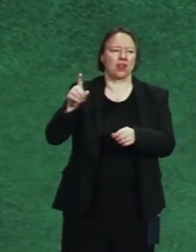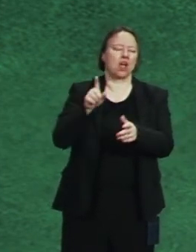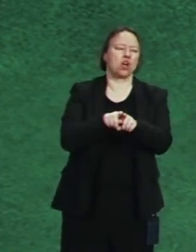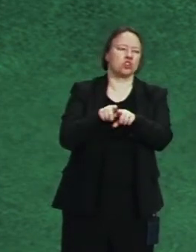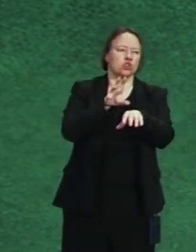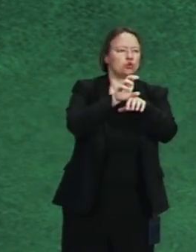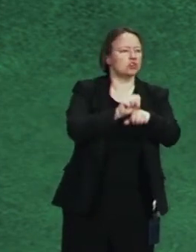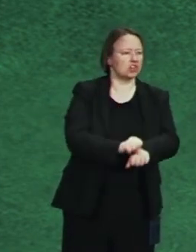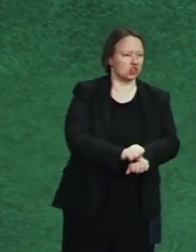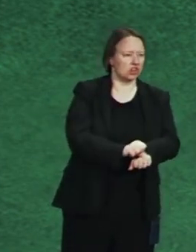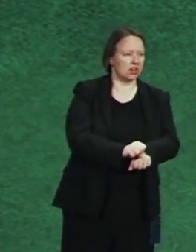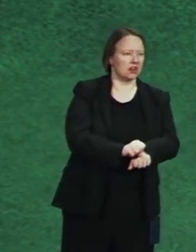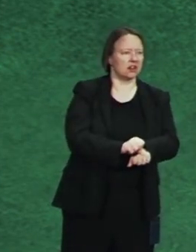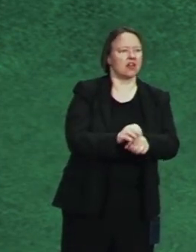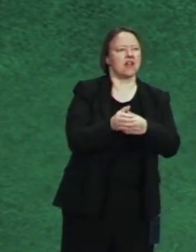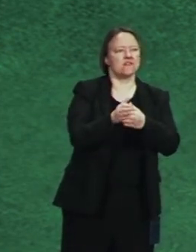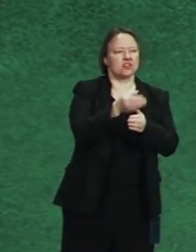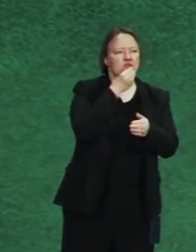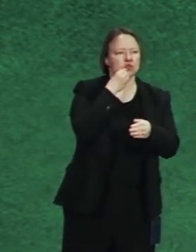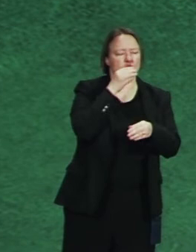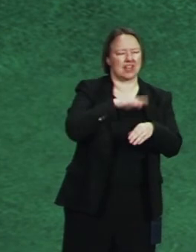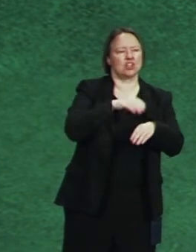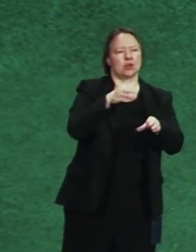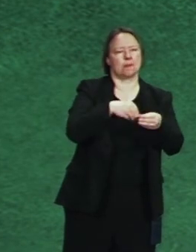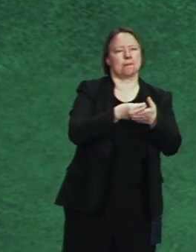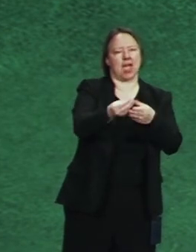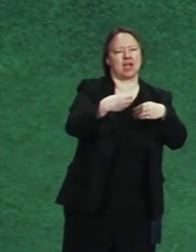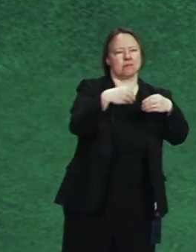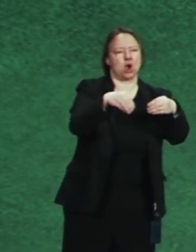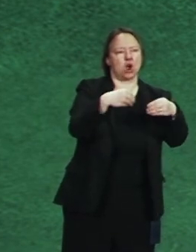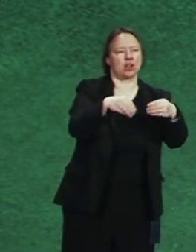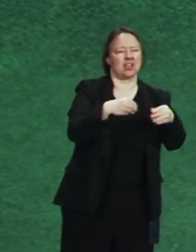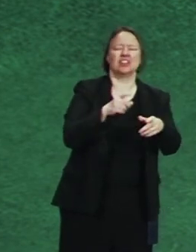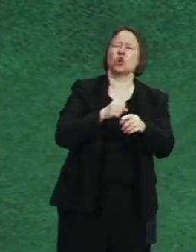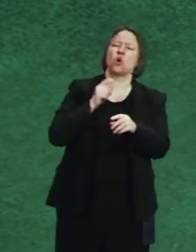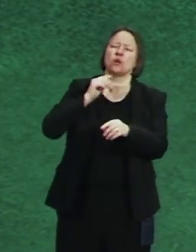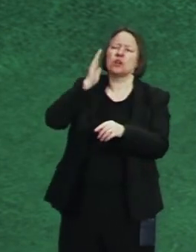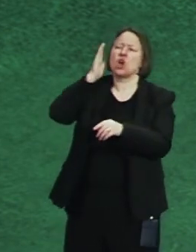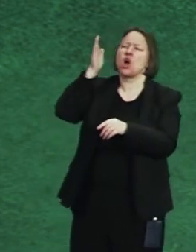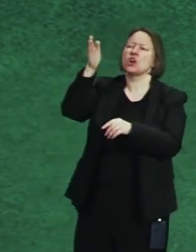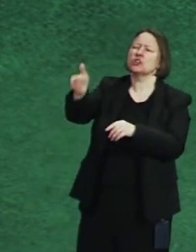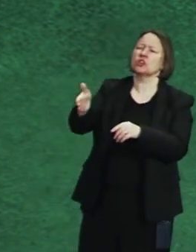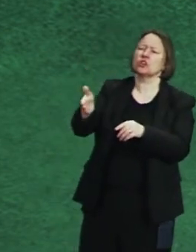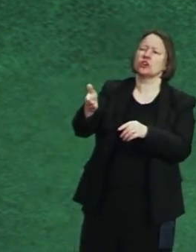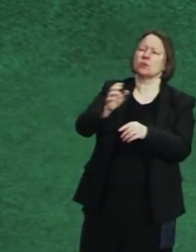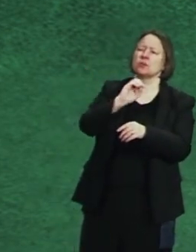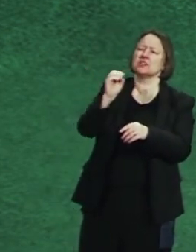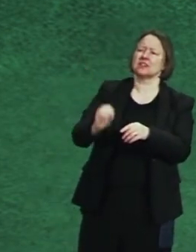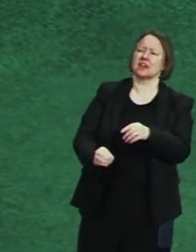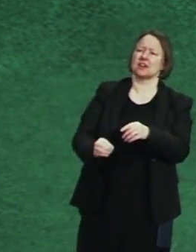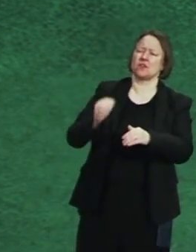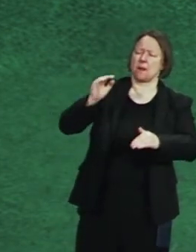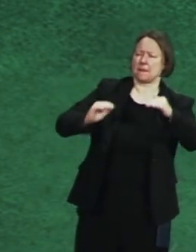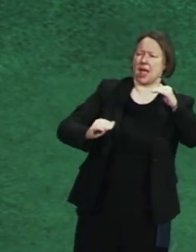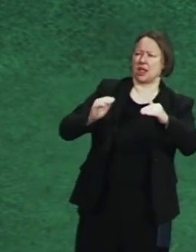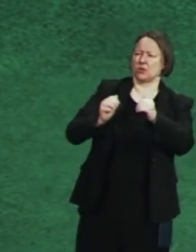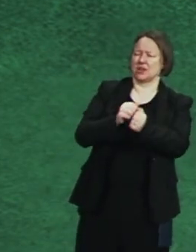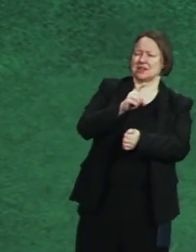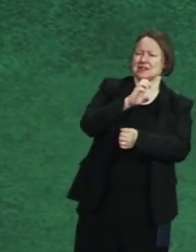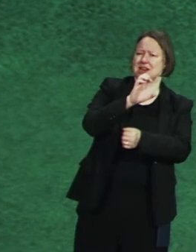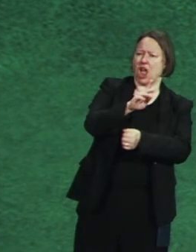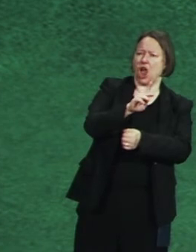traditional fish meal that is on the market. So long term, what's the long-term percentage balance between